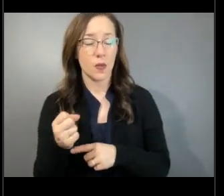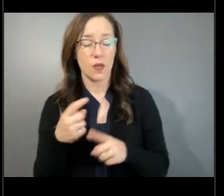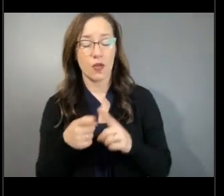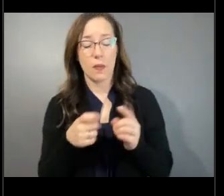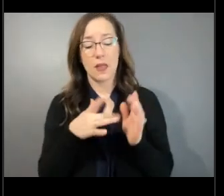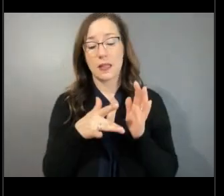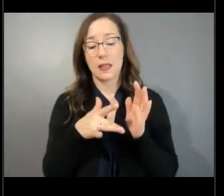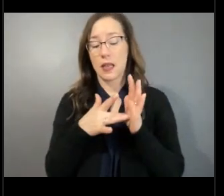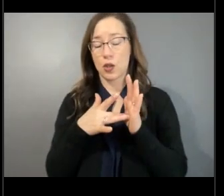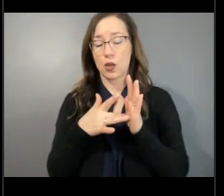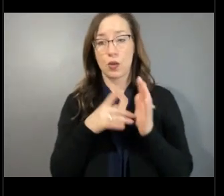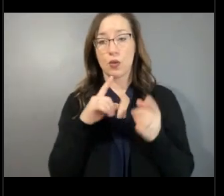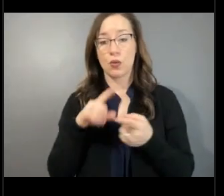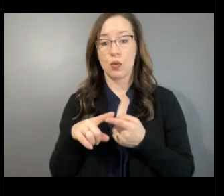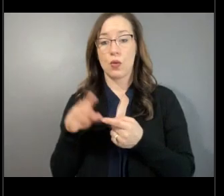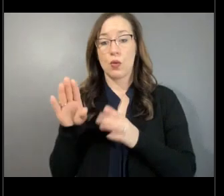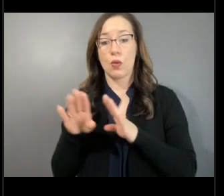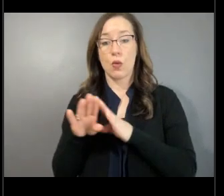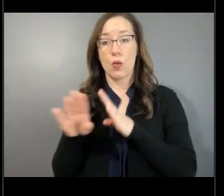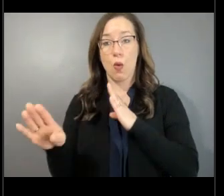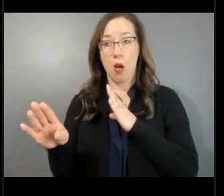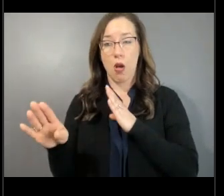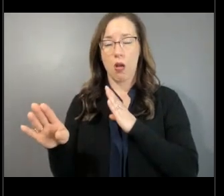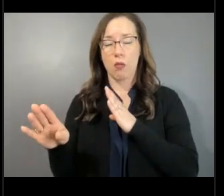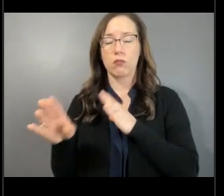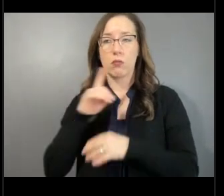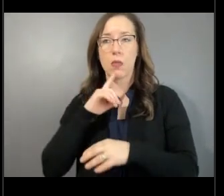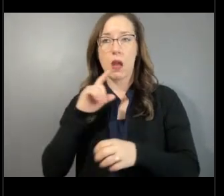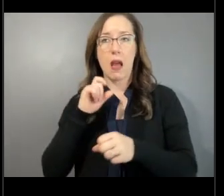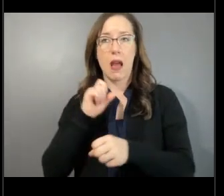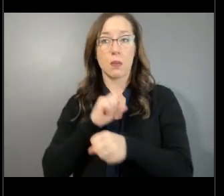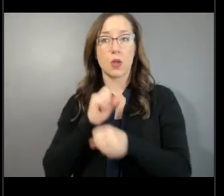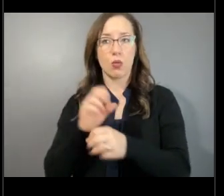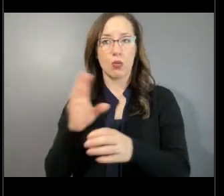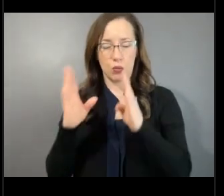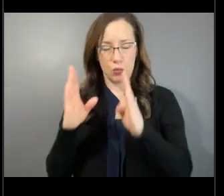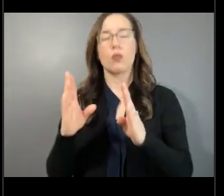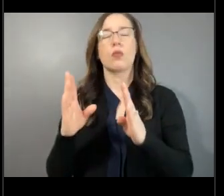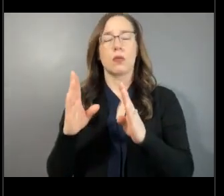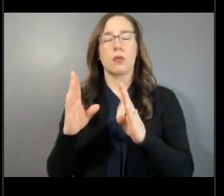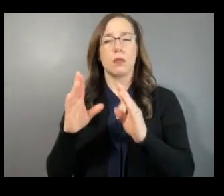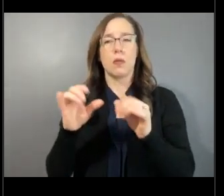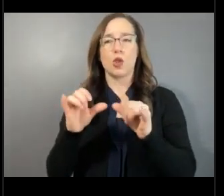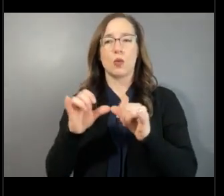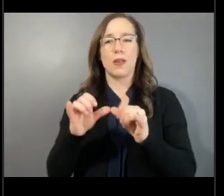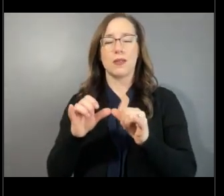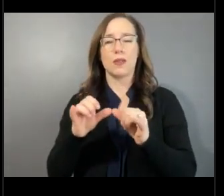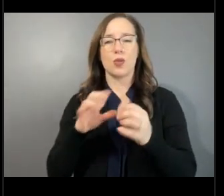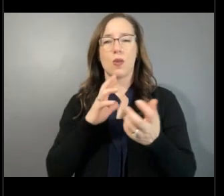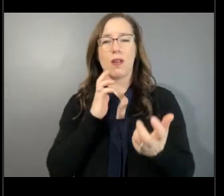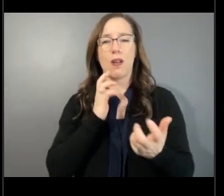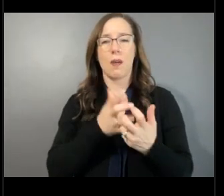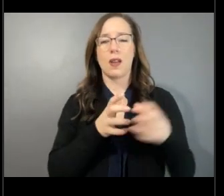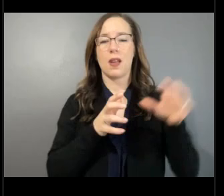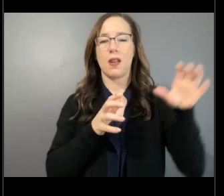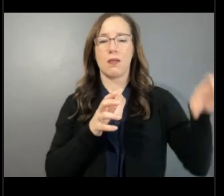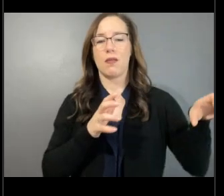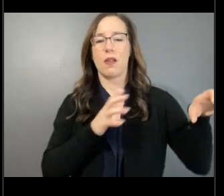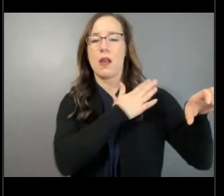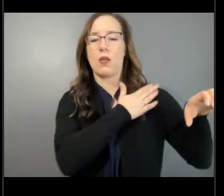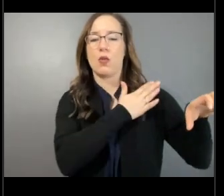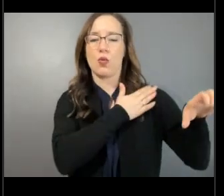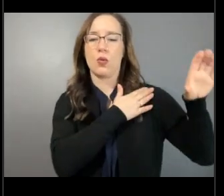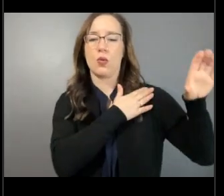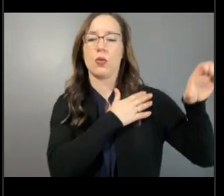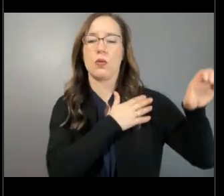of the toilet to the wall is an absolute measurement to accommodate a grab bar and the shoulders of a person seated on